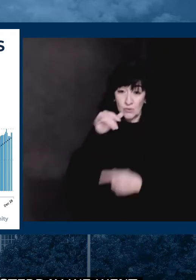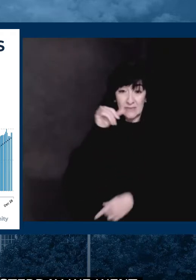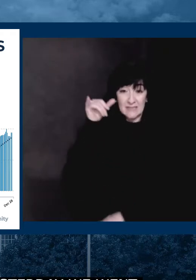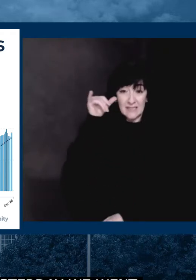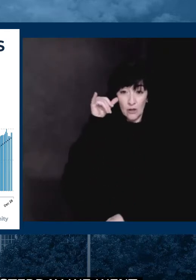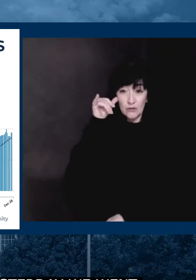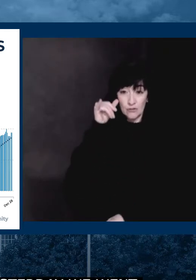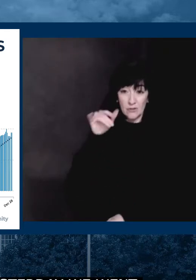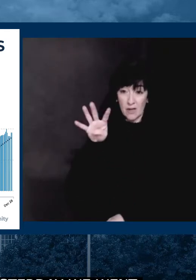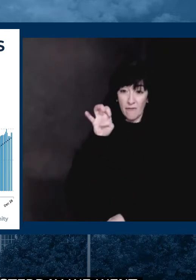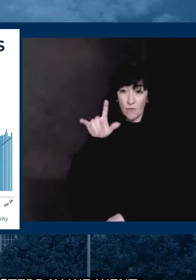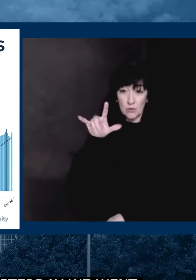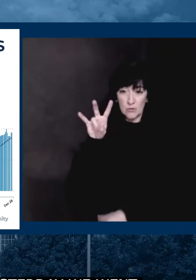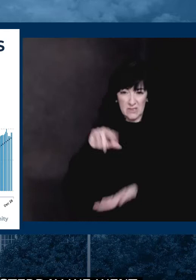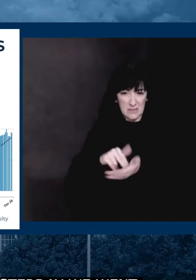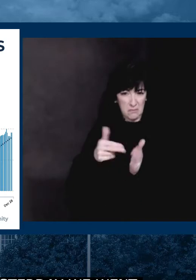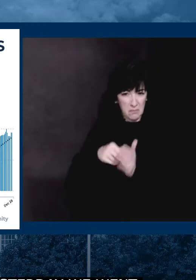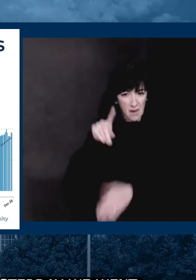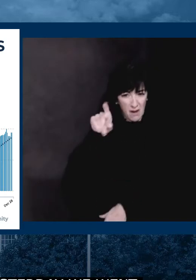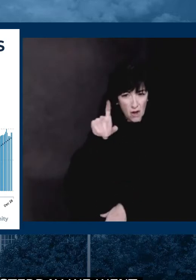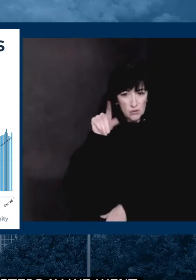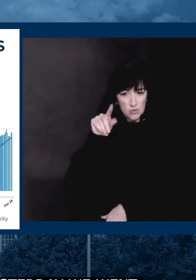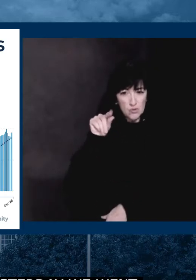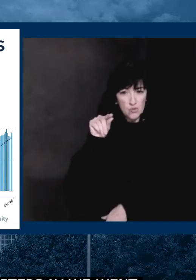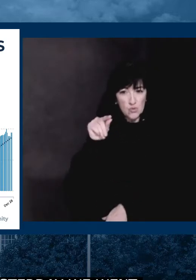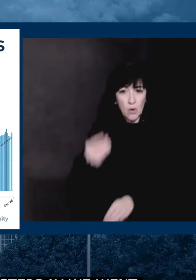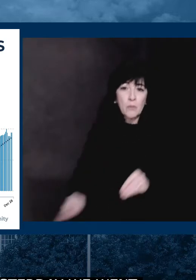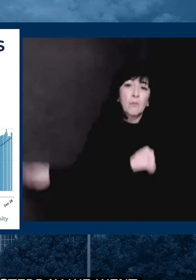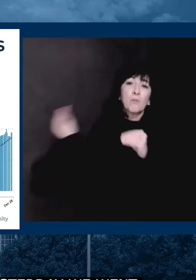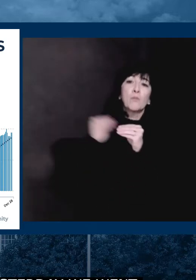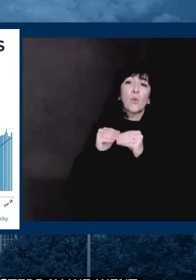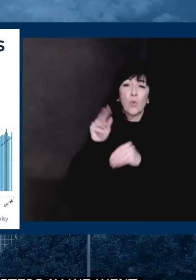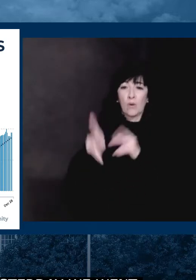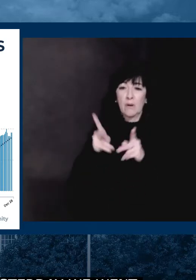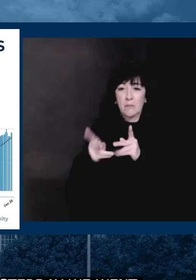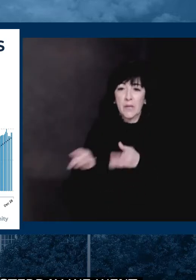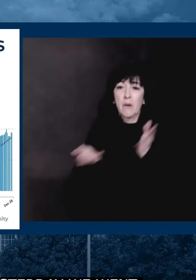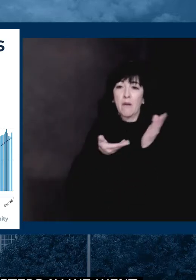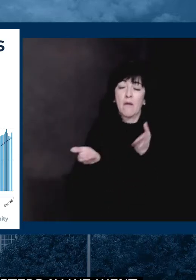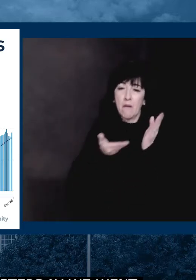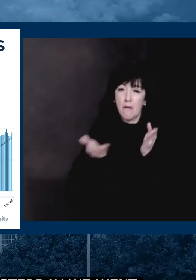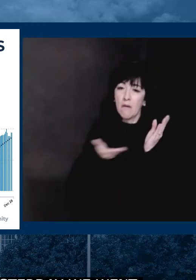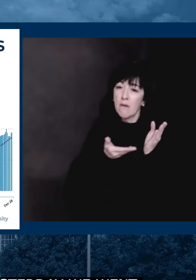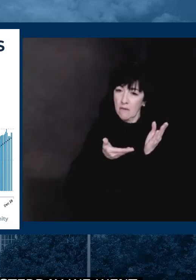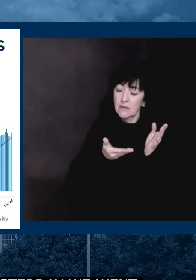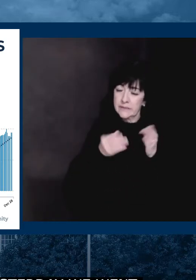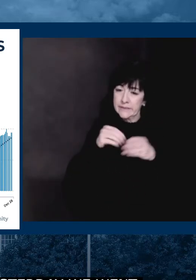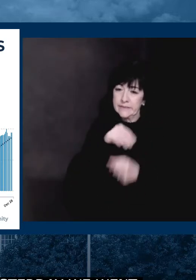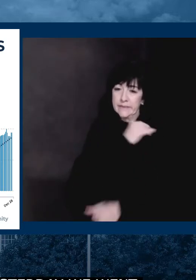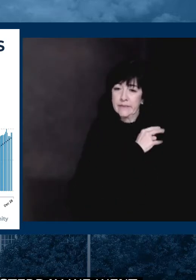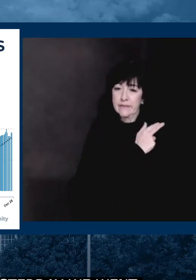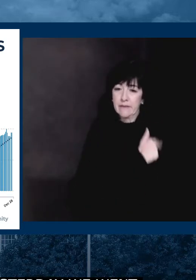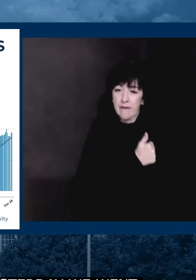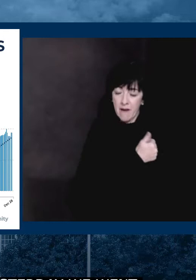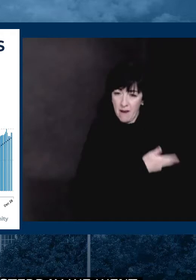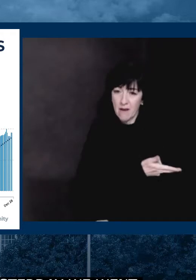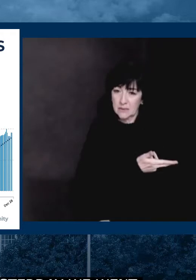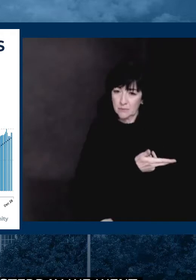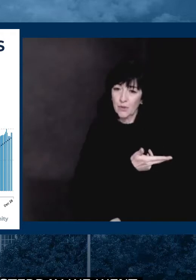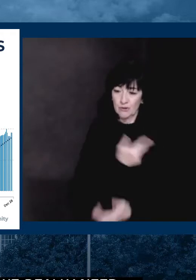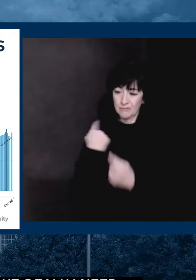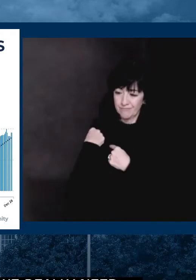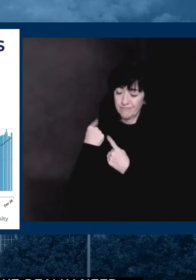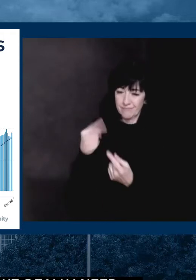really need to make sure that we flatten that thing out, top out the peak